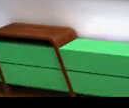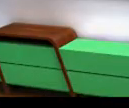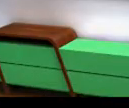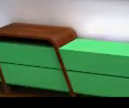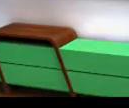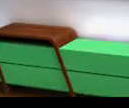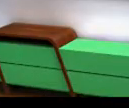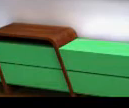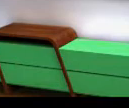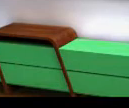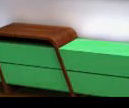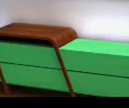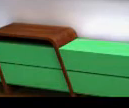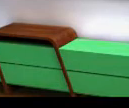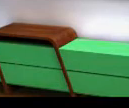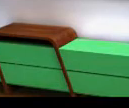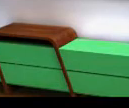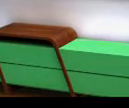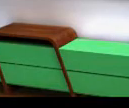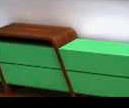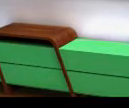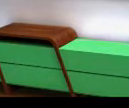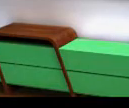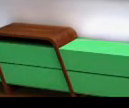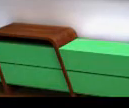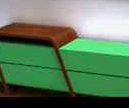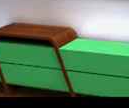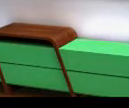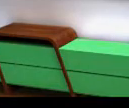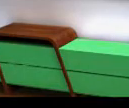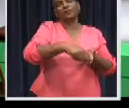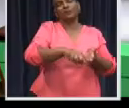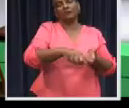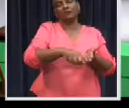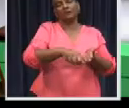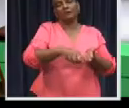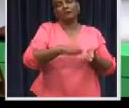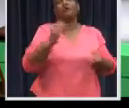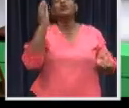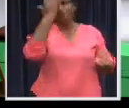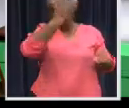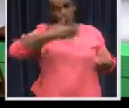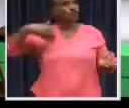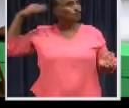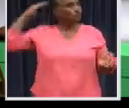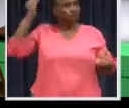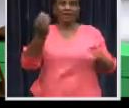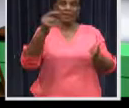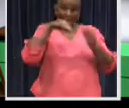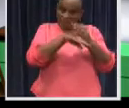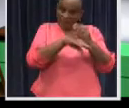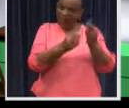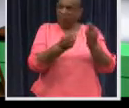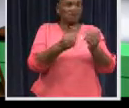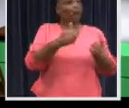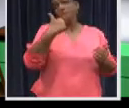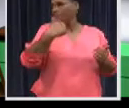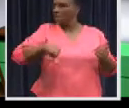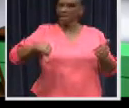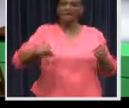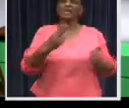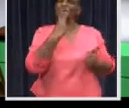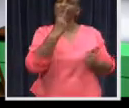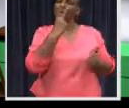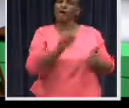Suriname misses a lot of income due to the illegal trade in tobacco products. It is estimated that the proportion of smuggled cigarettes